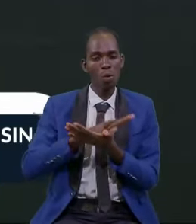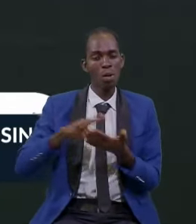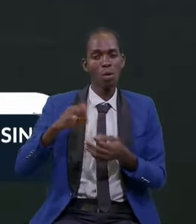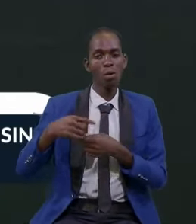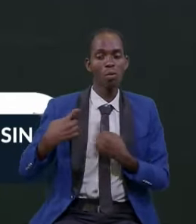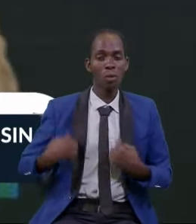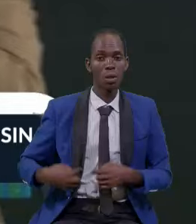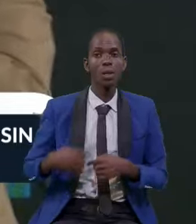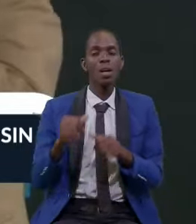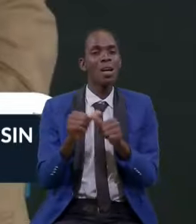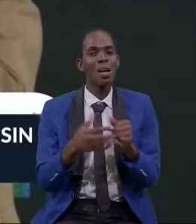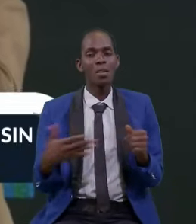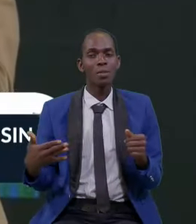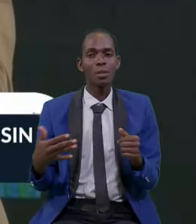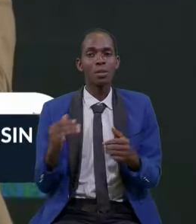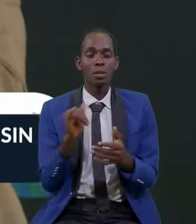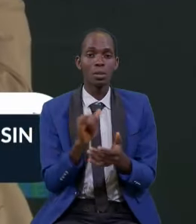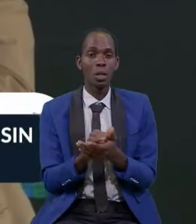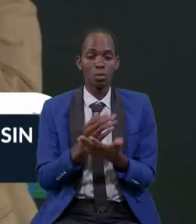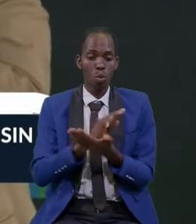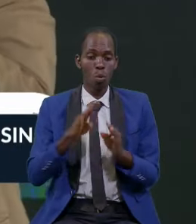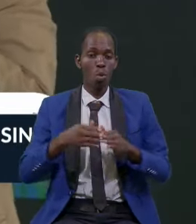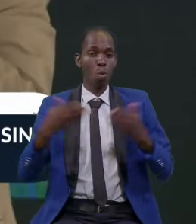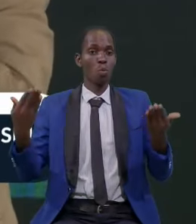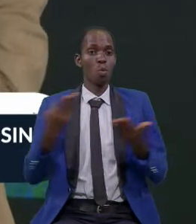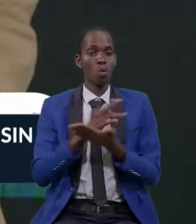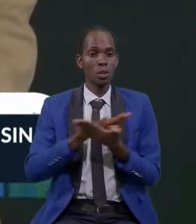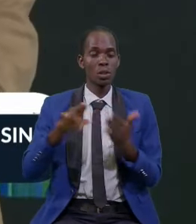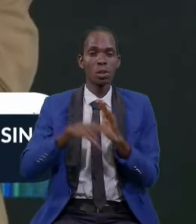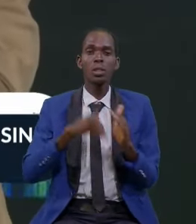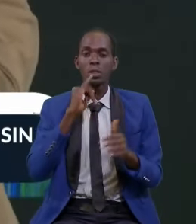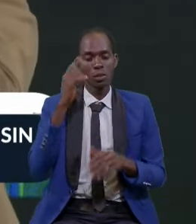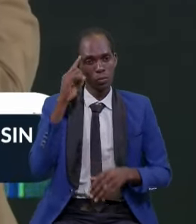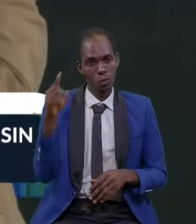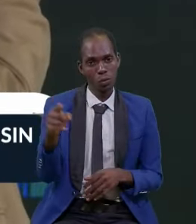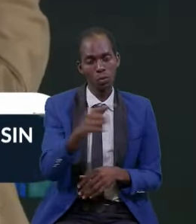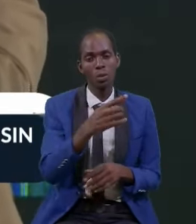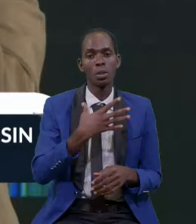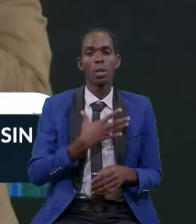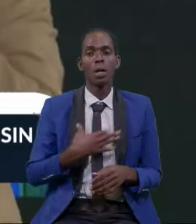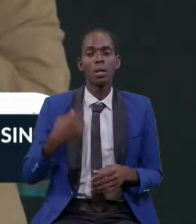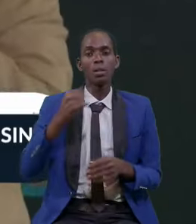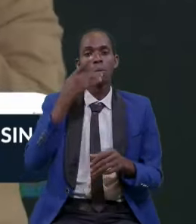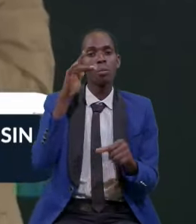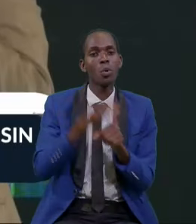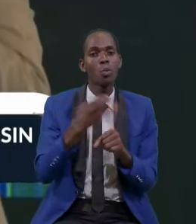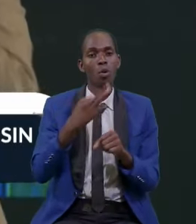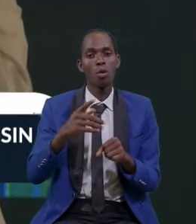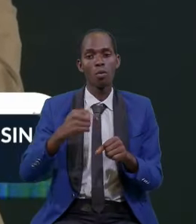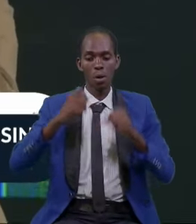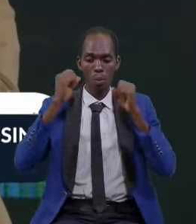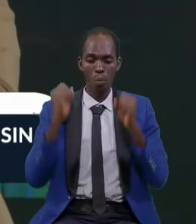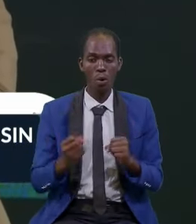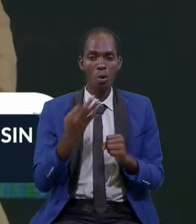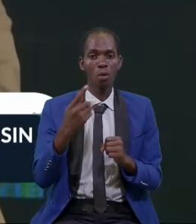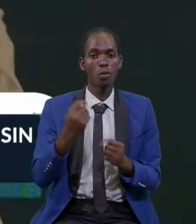transparent holiness, that promise is unto you. And the promise of the power of the Holy Ghost, the